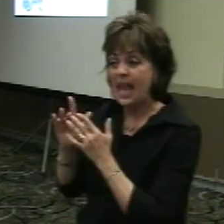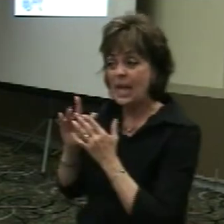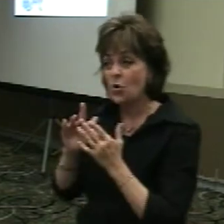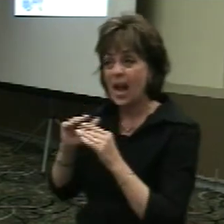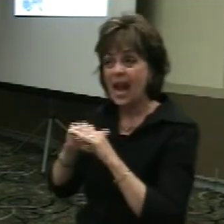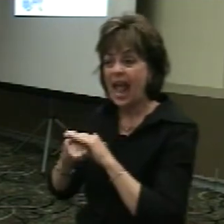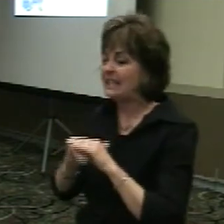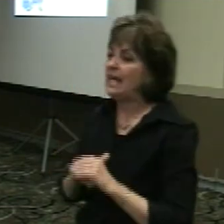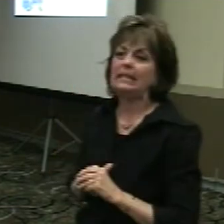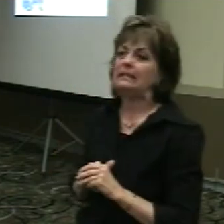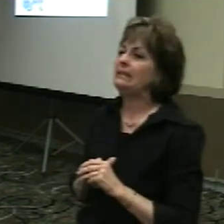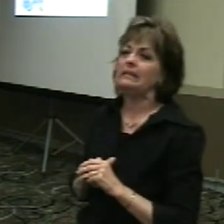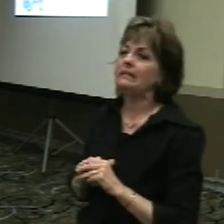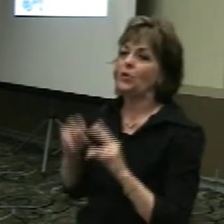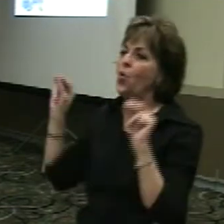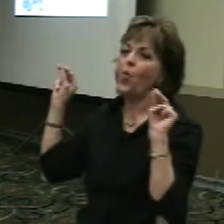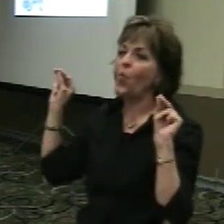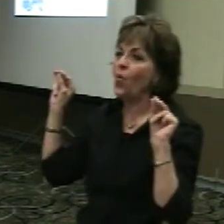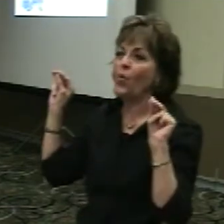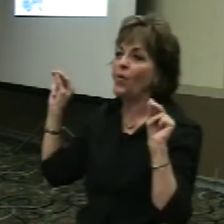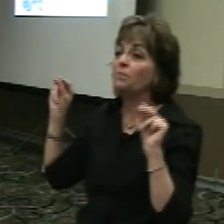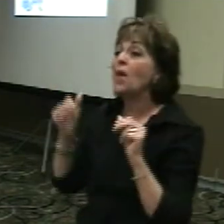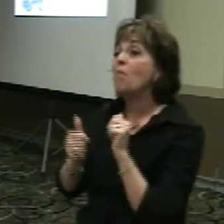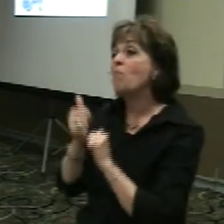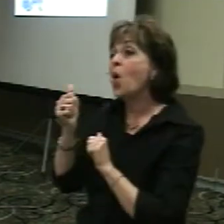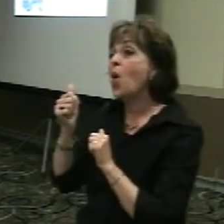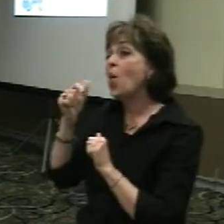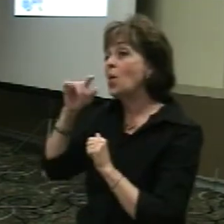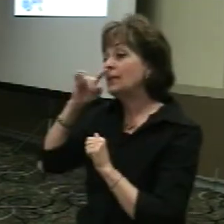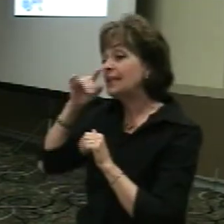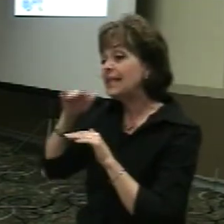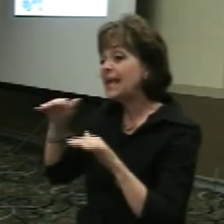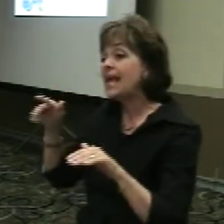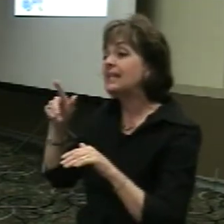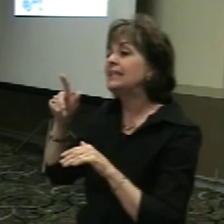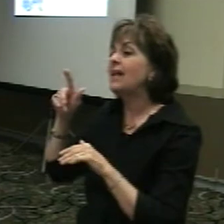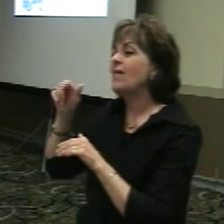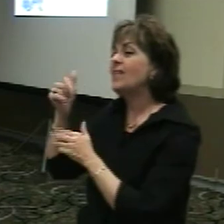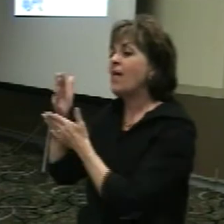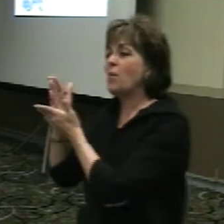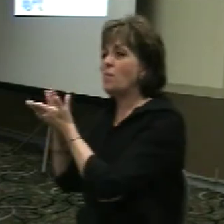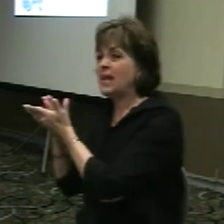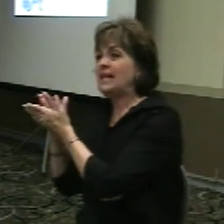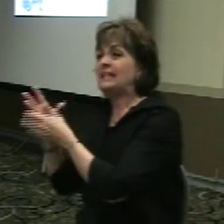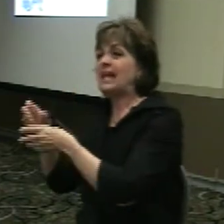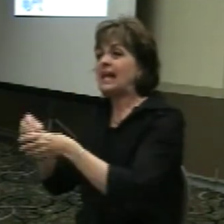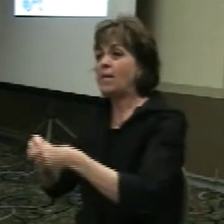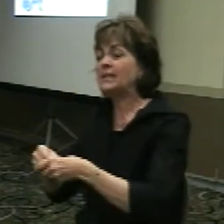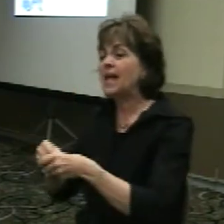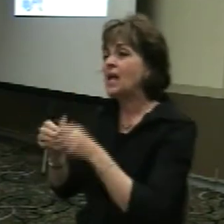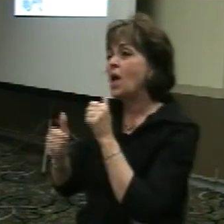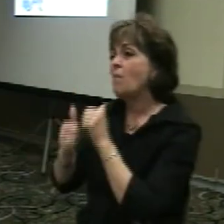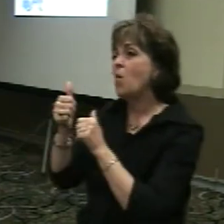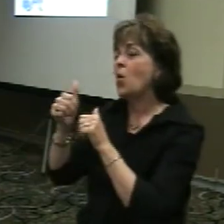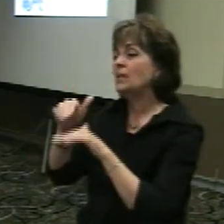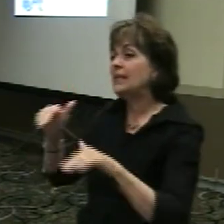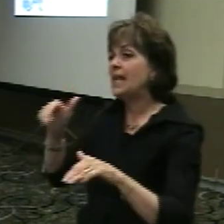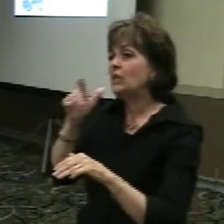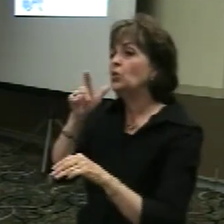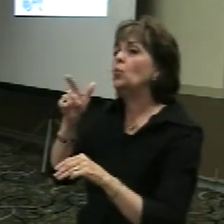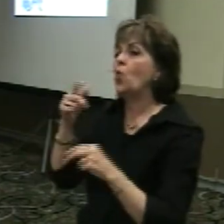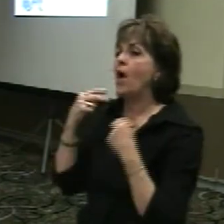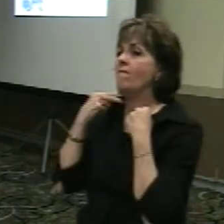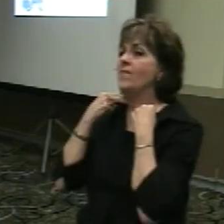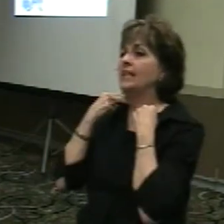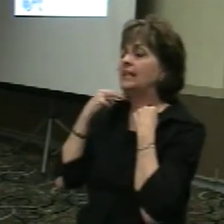access? No. And most kids, the other piece of this that comes into it is that most kids who are